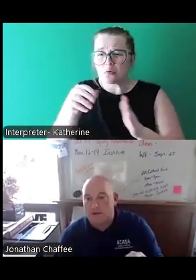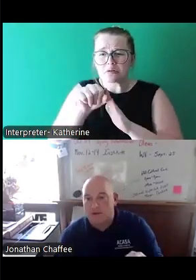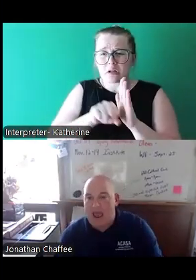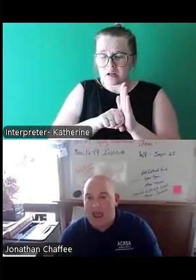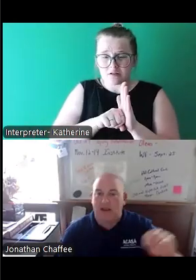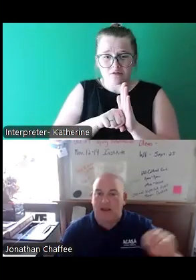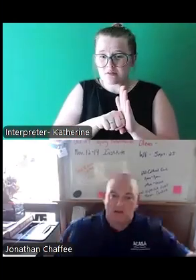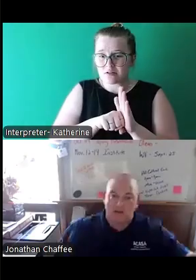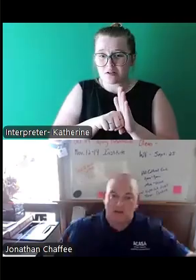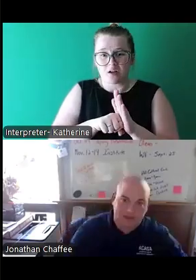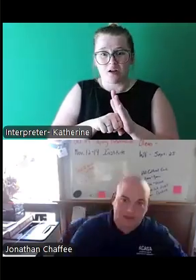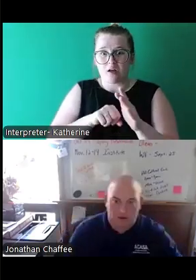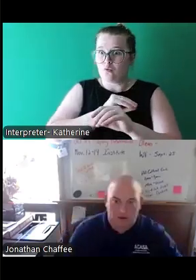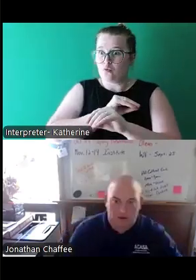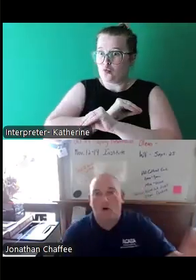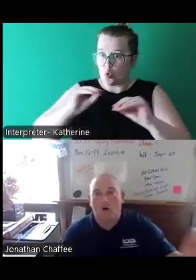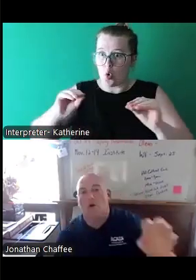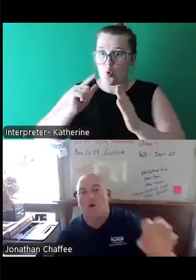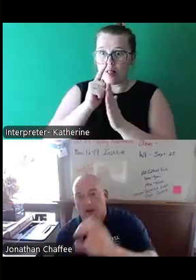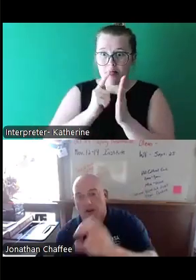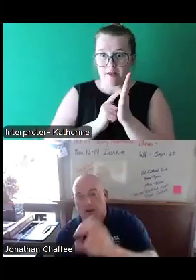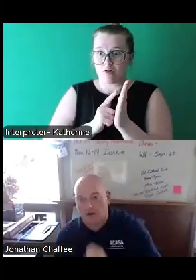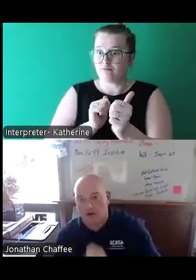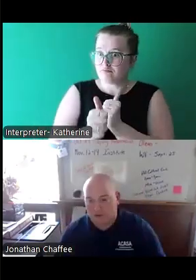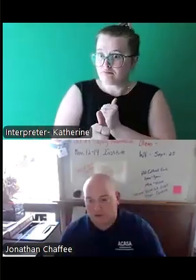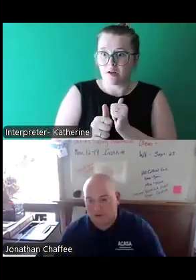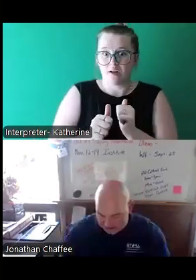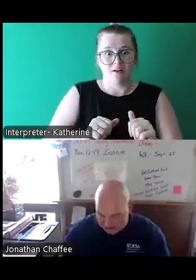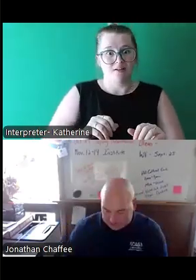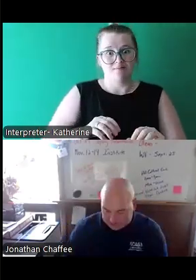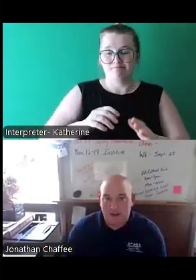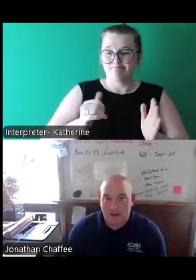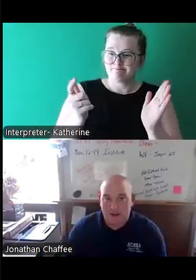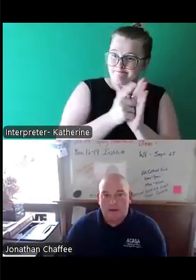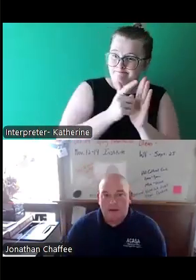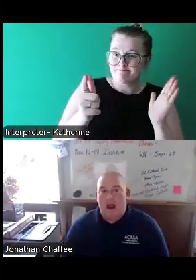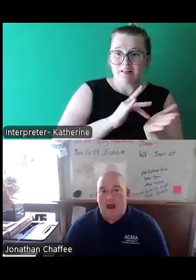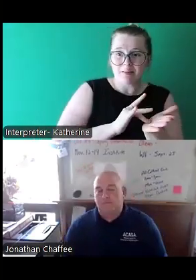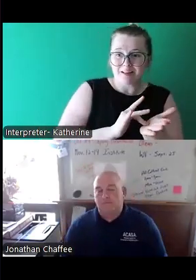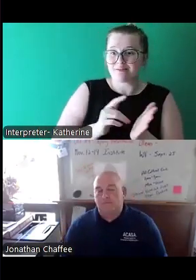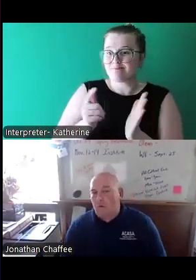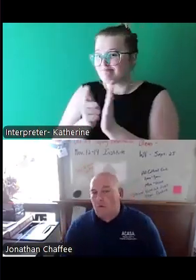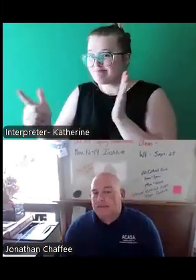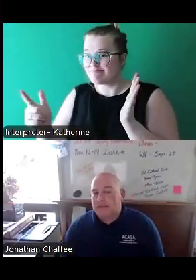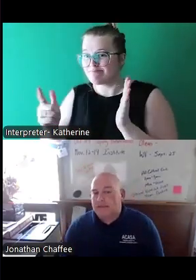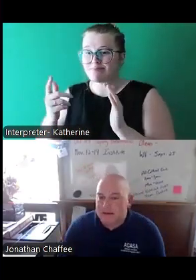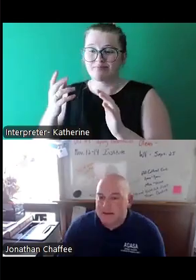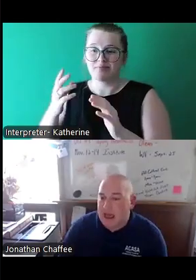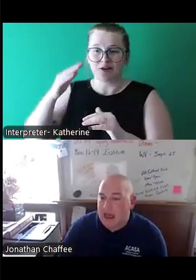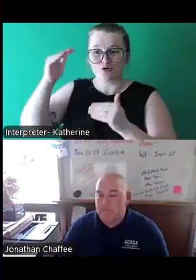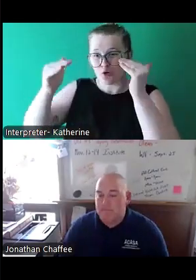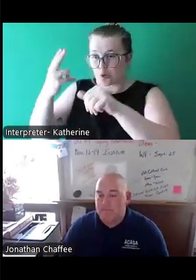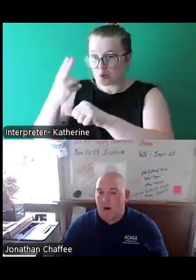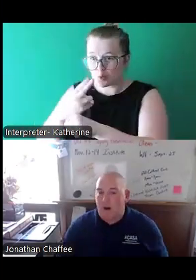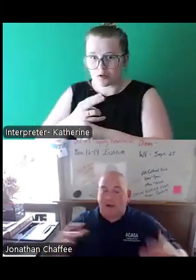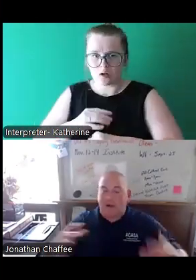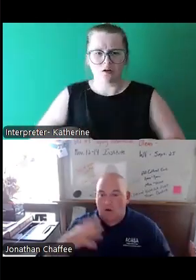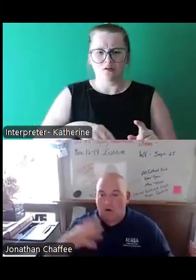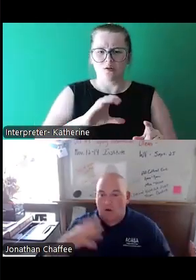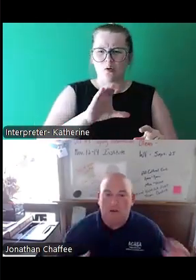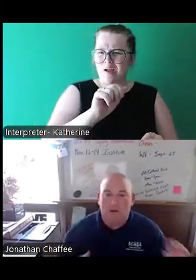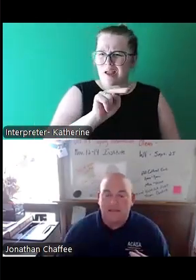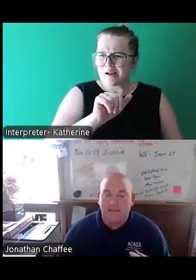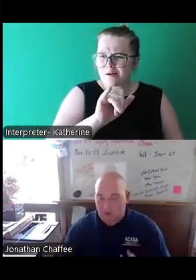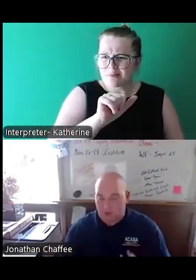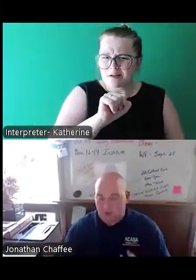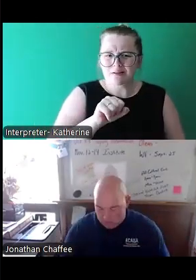not have either medicinal or adult use cannabis. So what is cannabis, hemp, marijuana? We hear all of